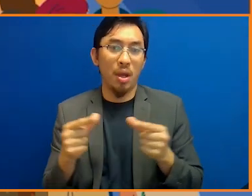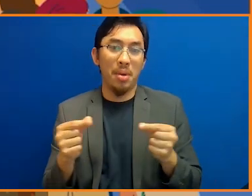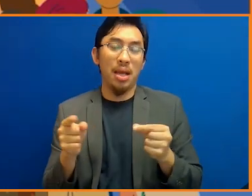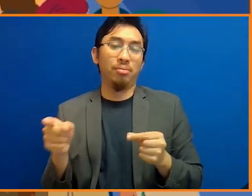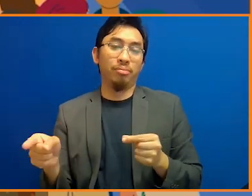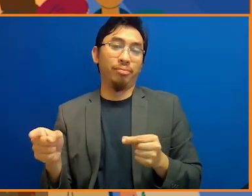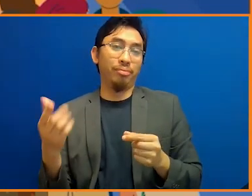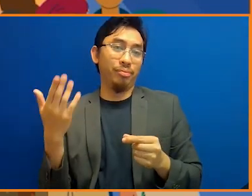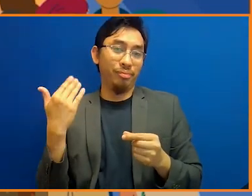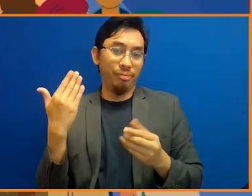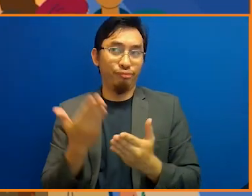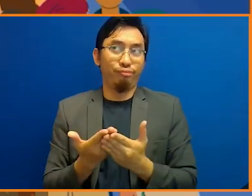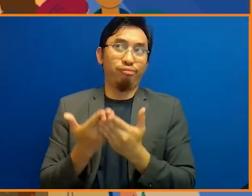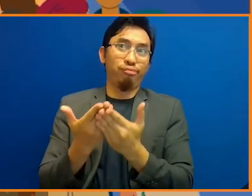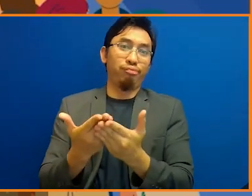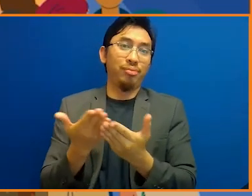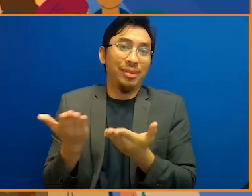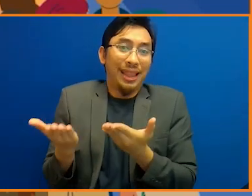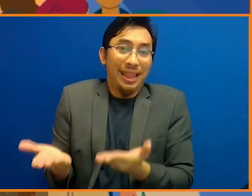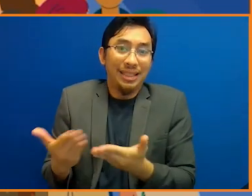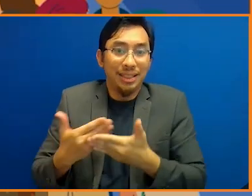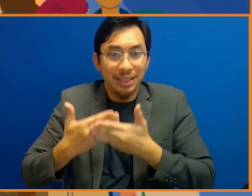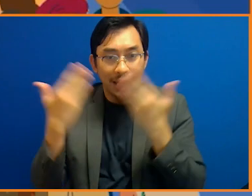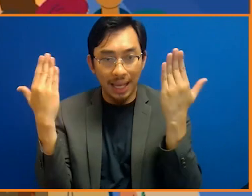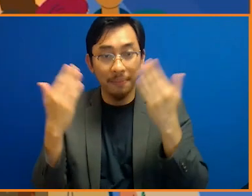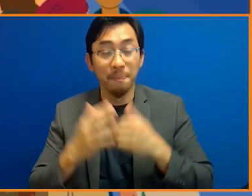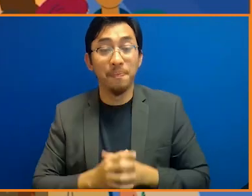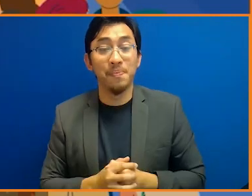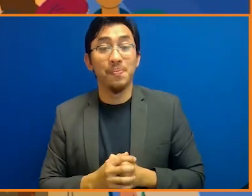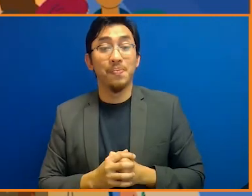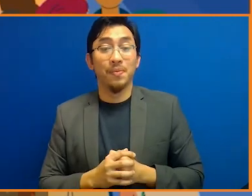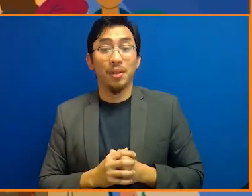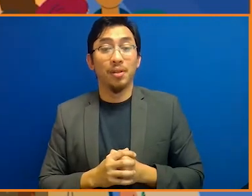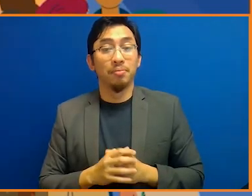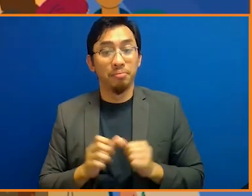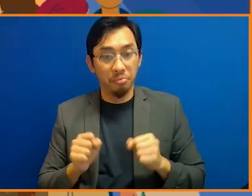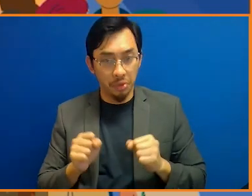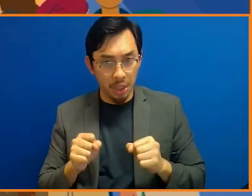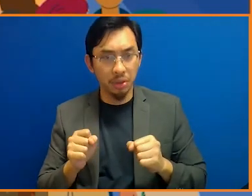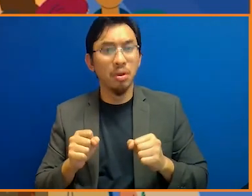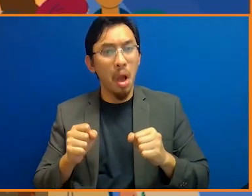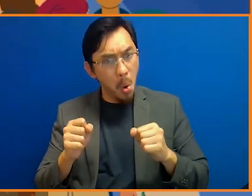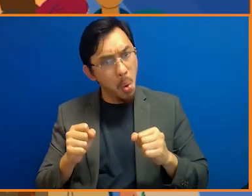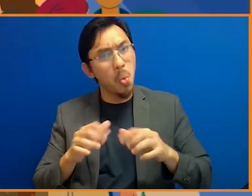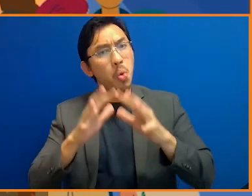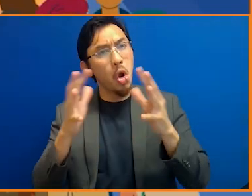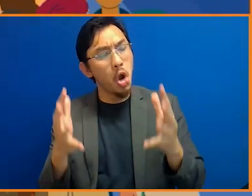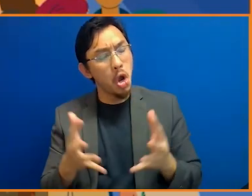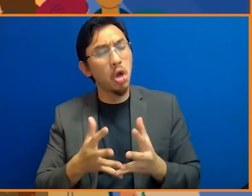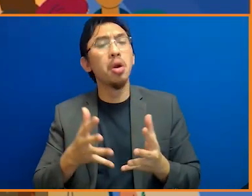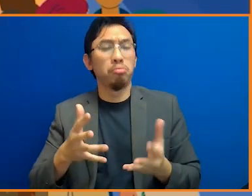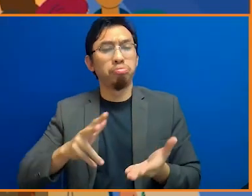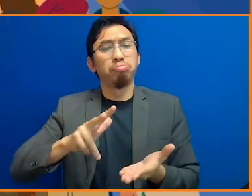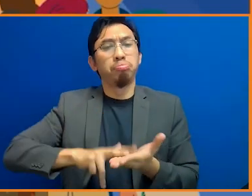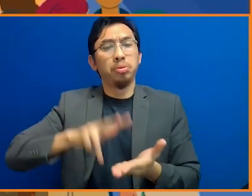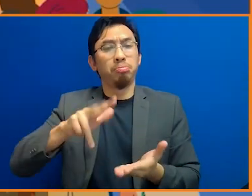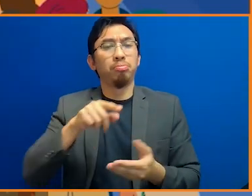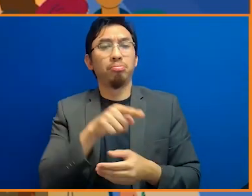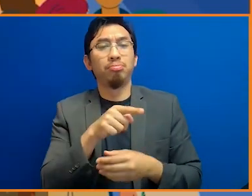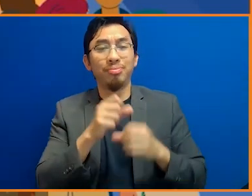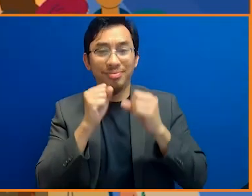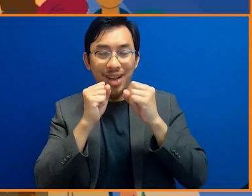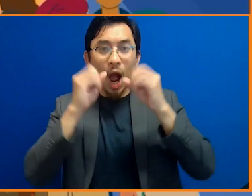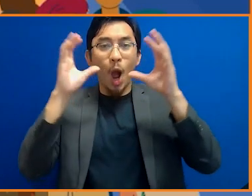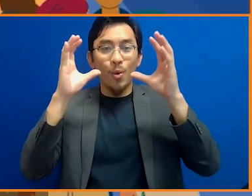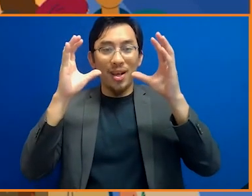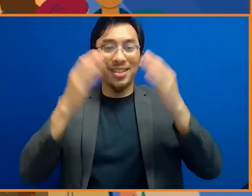So Japan proposed this day to UN, and then it was approved as the World Tsunami